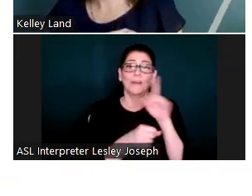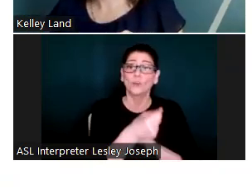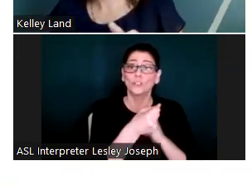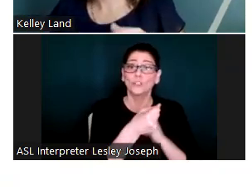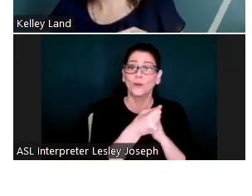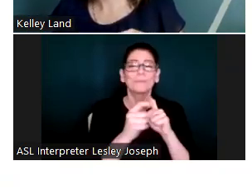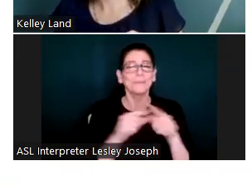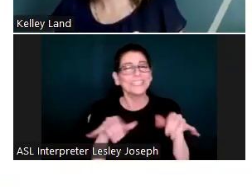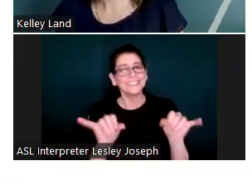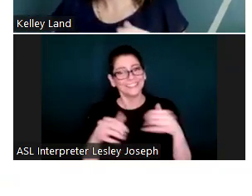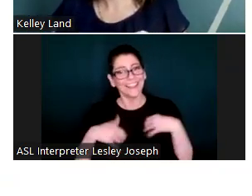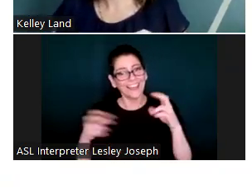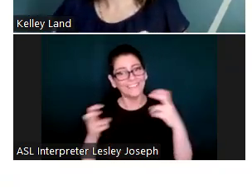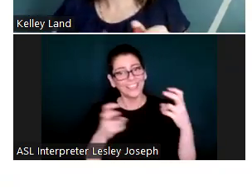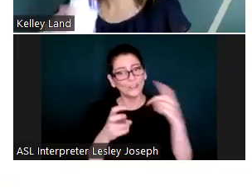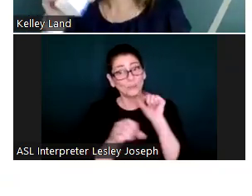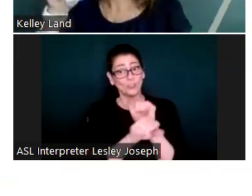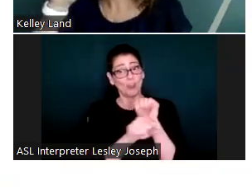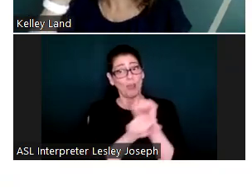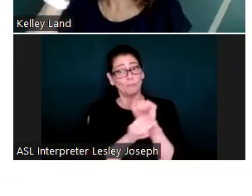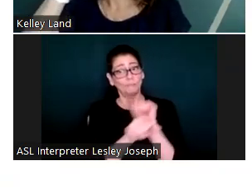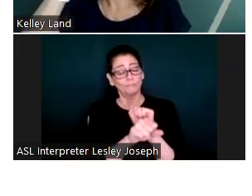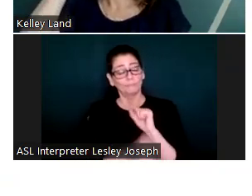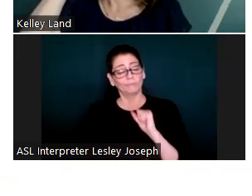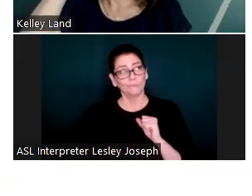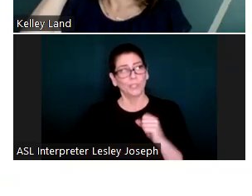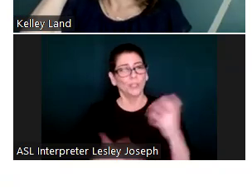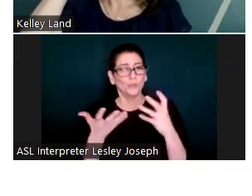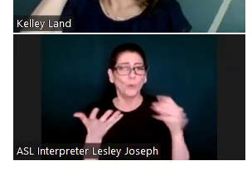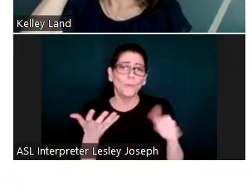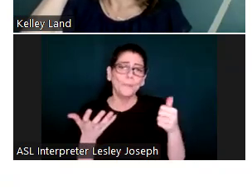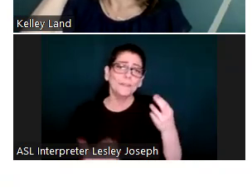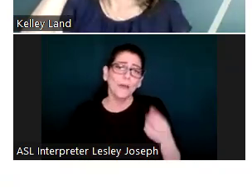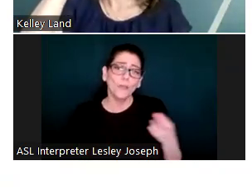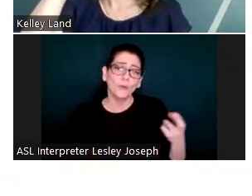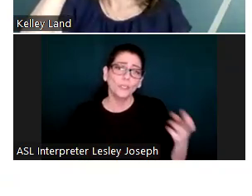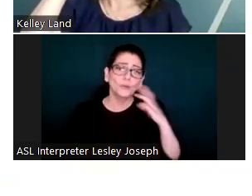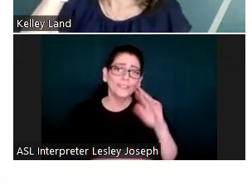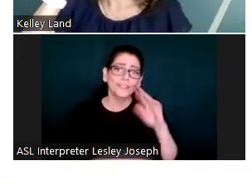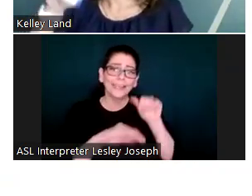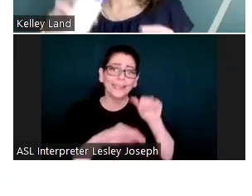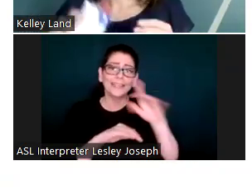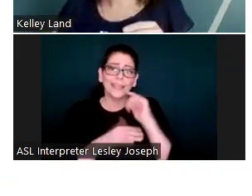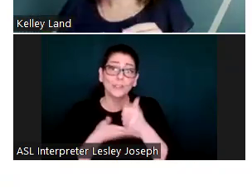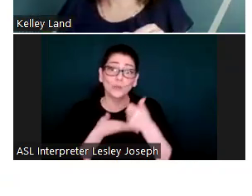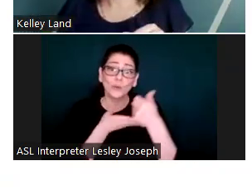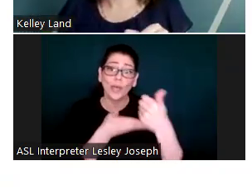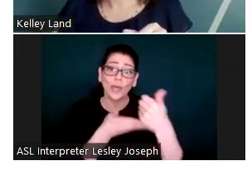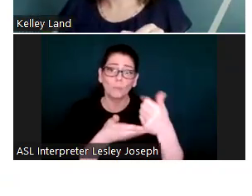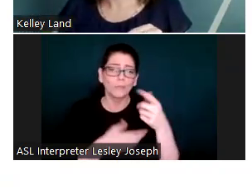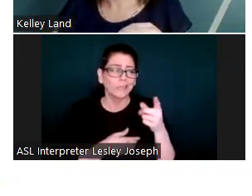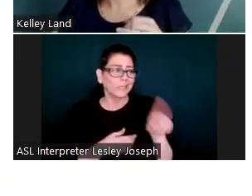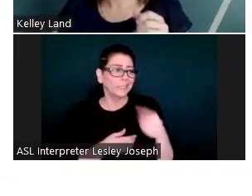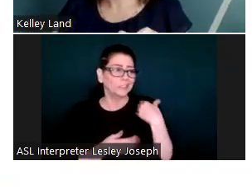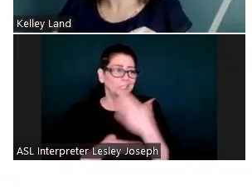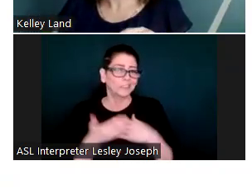has issues with job employment. What would be some other resources to send to him, help him out? He just has sometimes